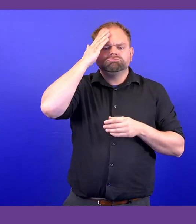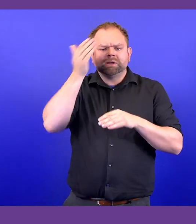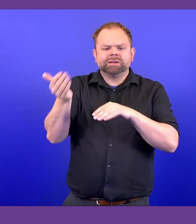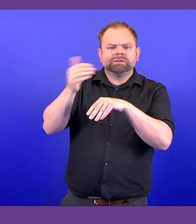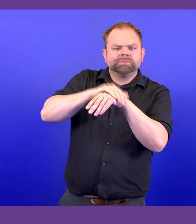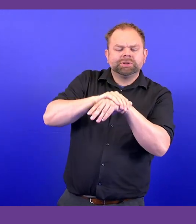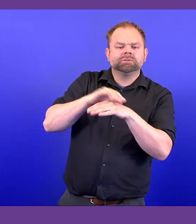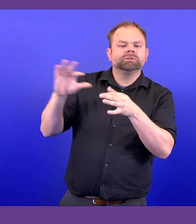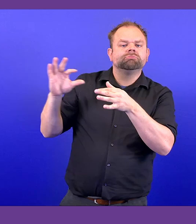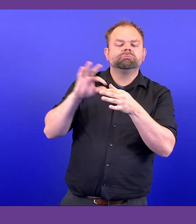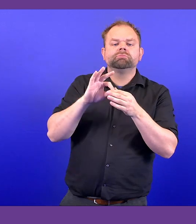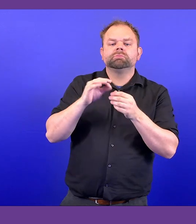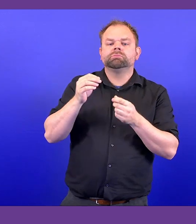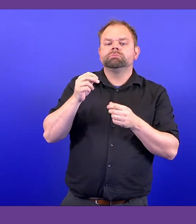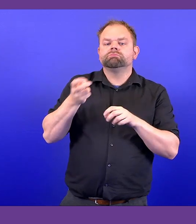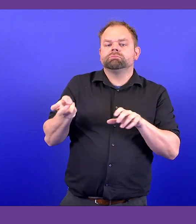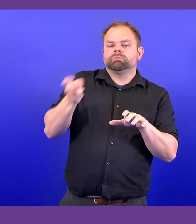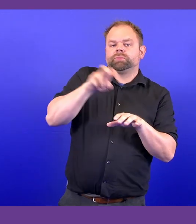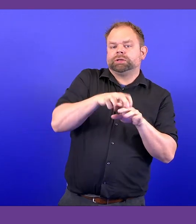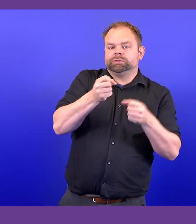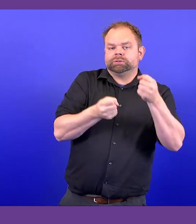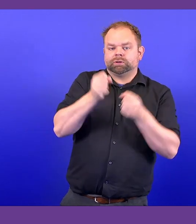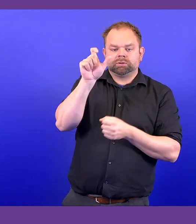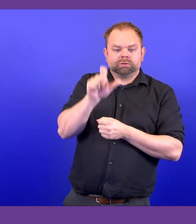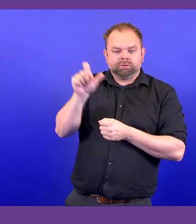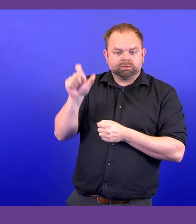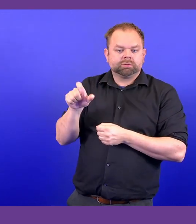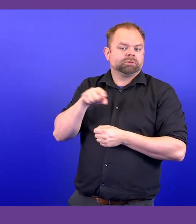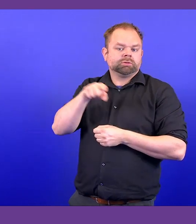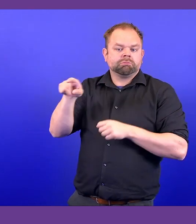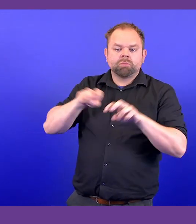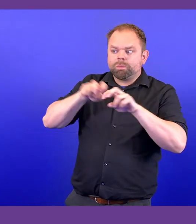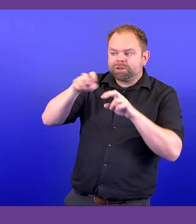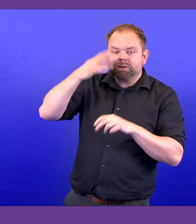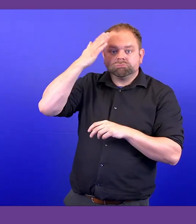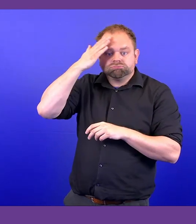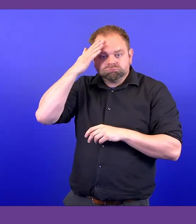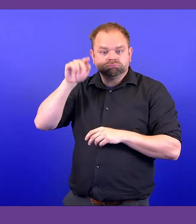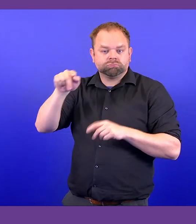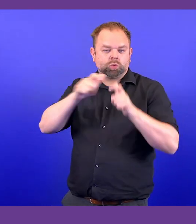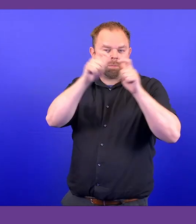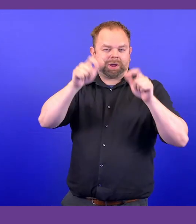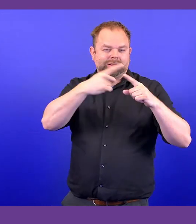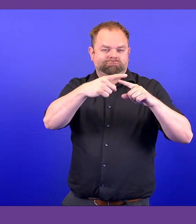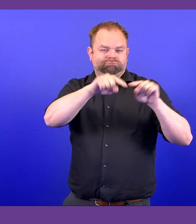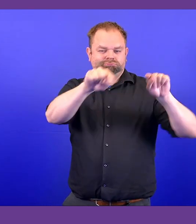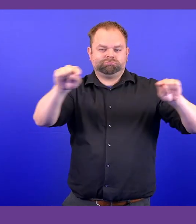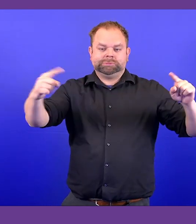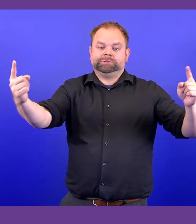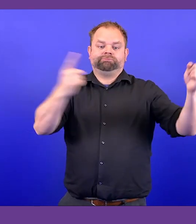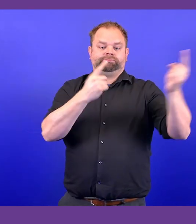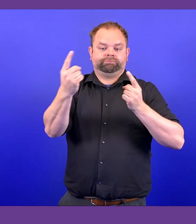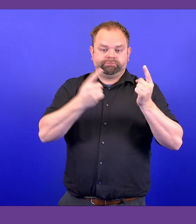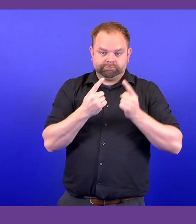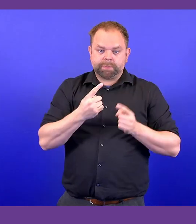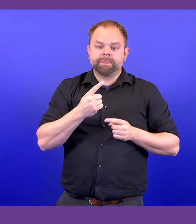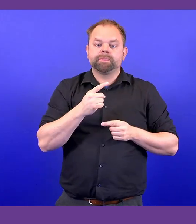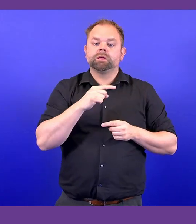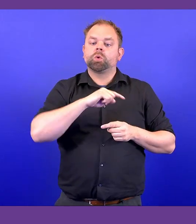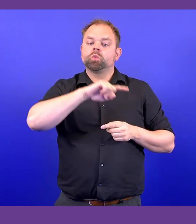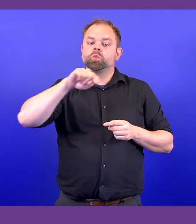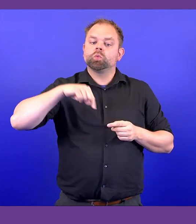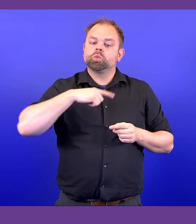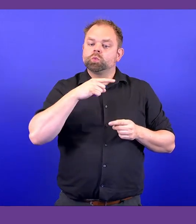lot. Personally, I passed 20 years at SNCF, believe me or not, but 20 years ago, I was trained about